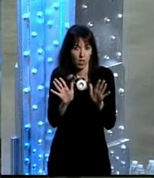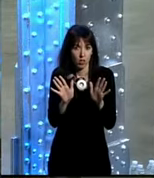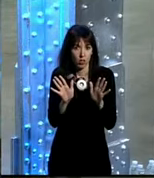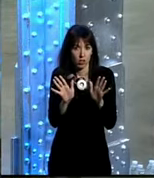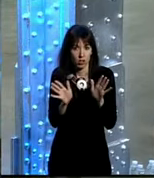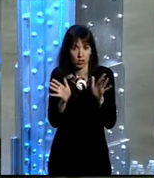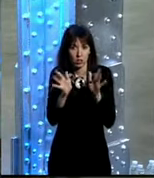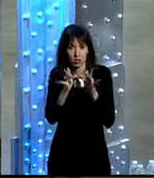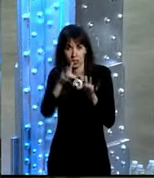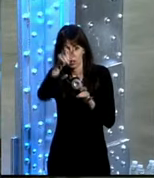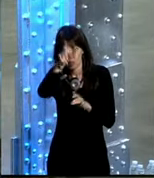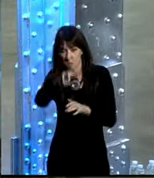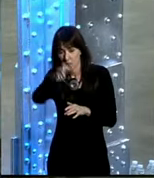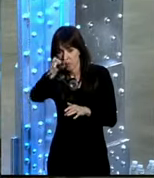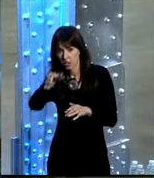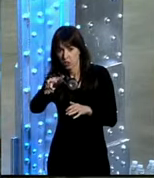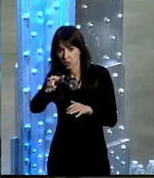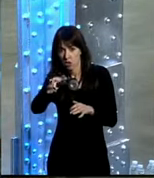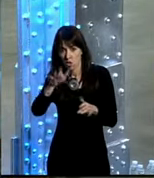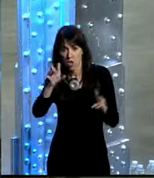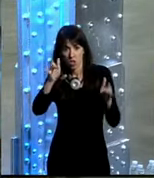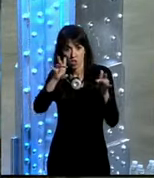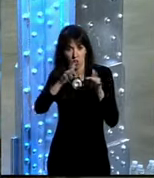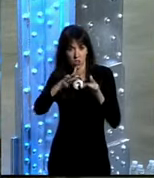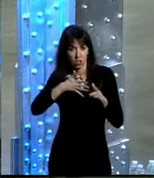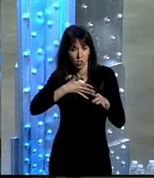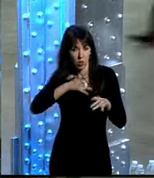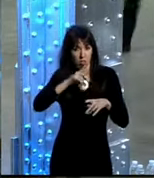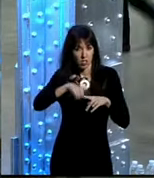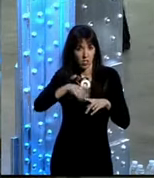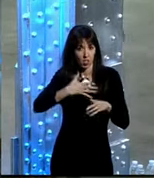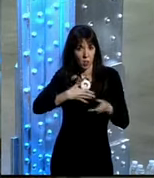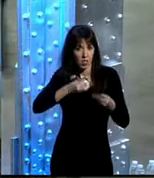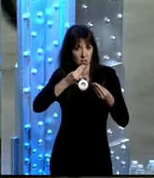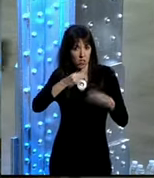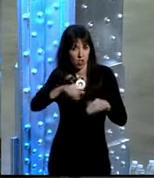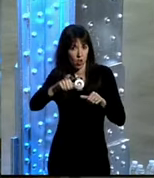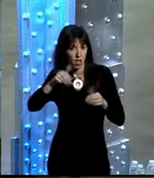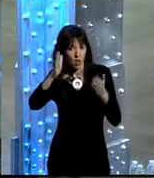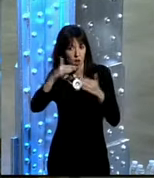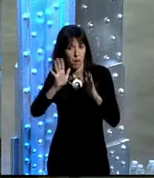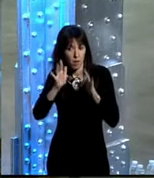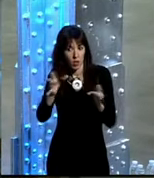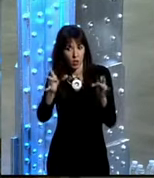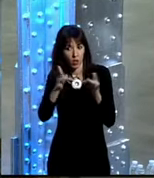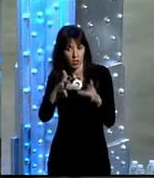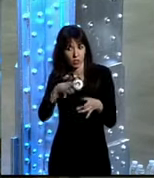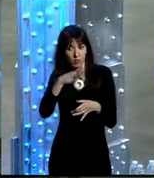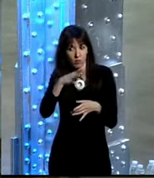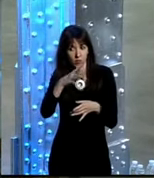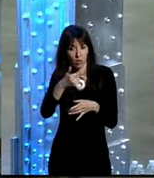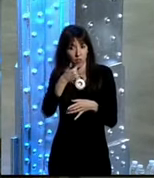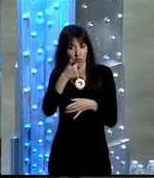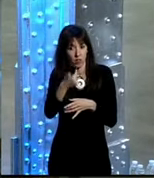connection with sex, that's not necessarily a story, but there's a connection there. And the reason why I say that is because things